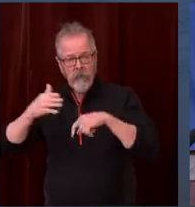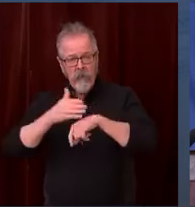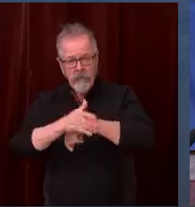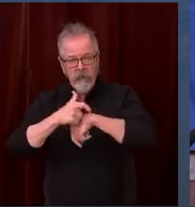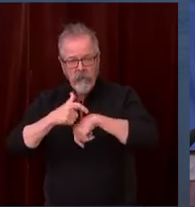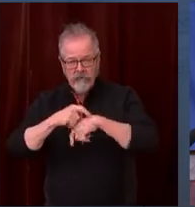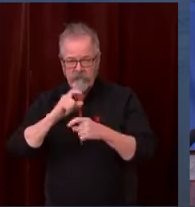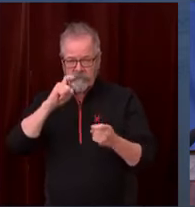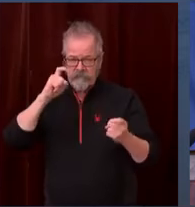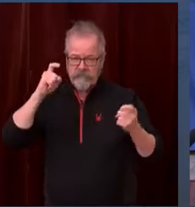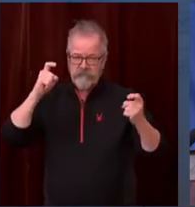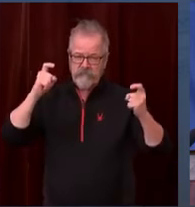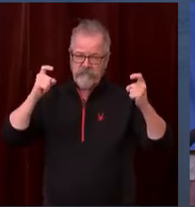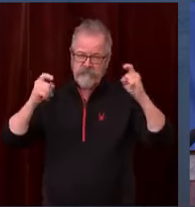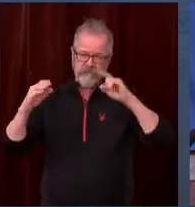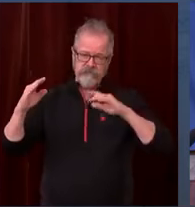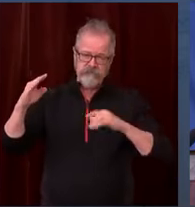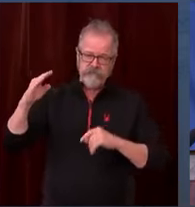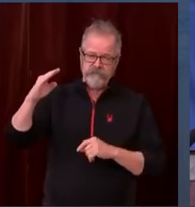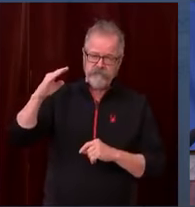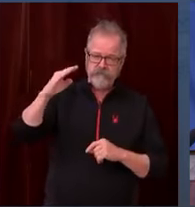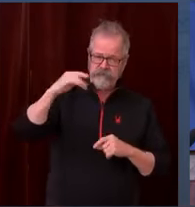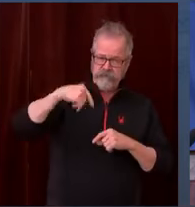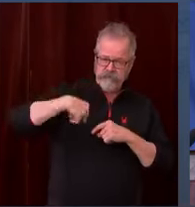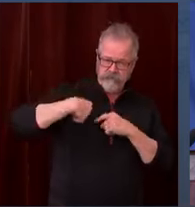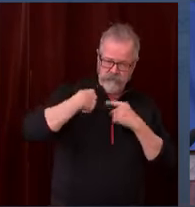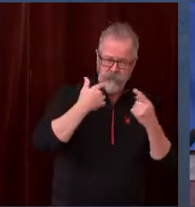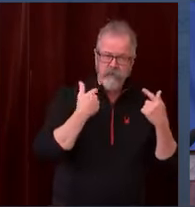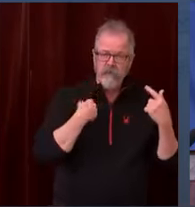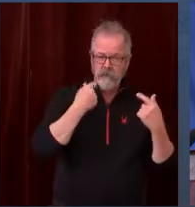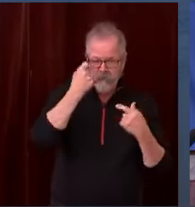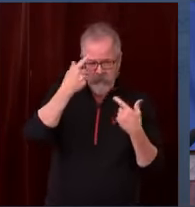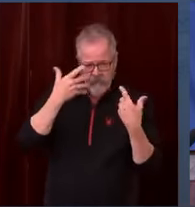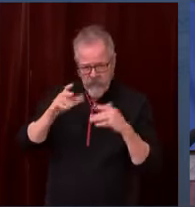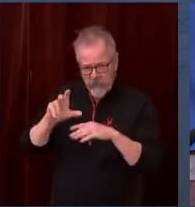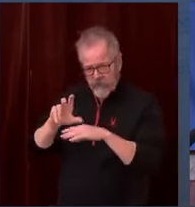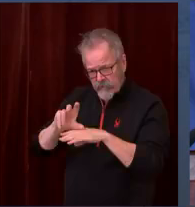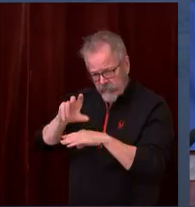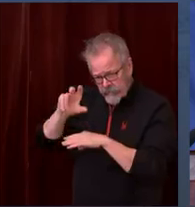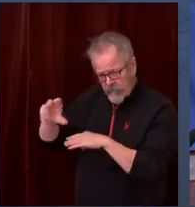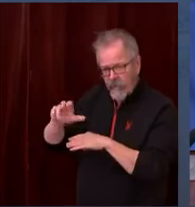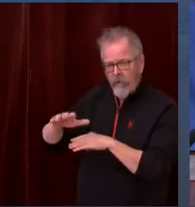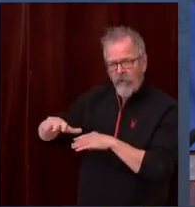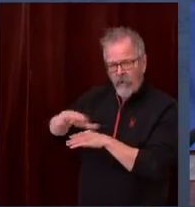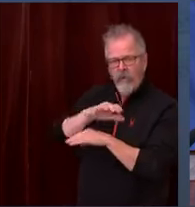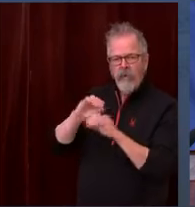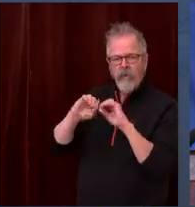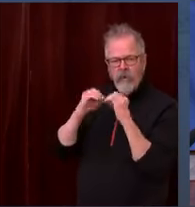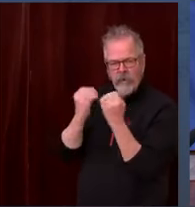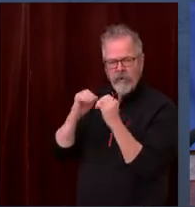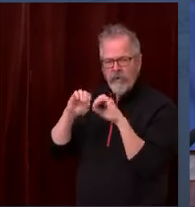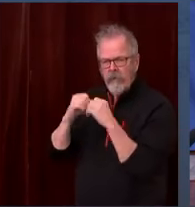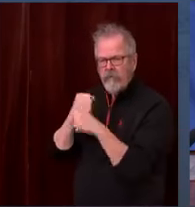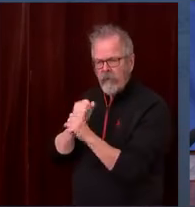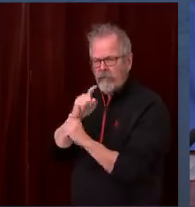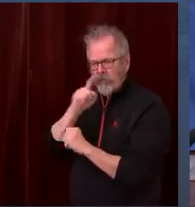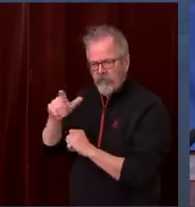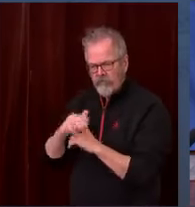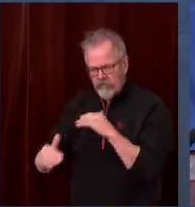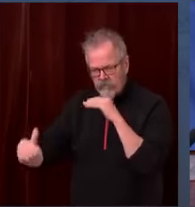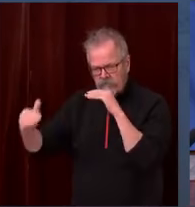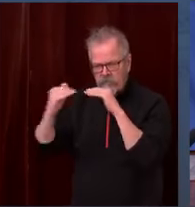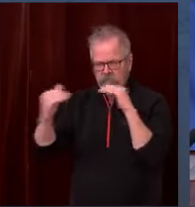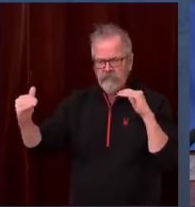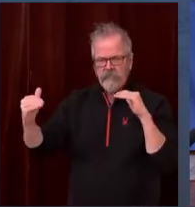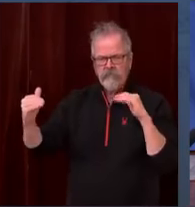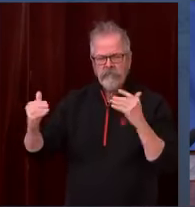specifically committed to equity. So today I'm proposing $2.5 million to fully fund our state's equity office,